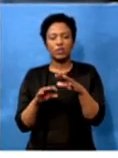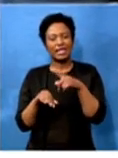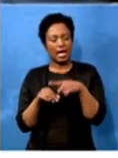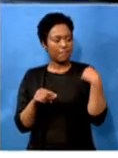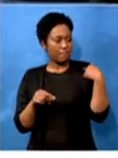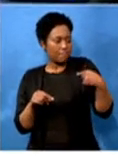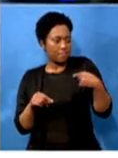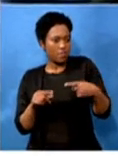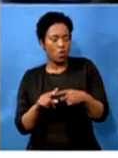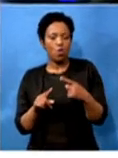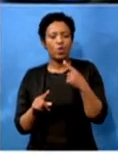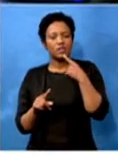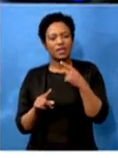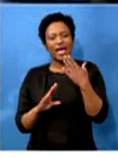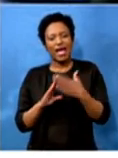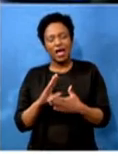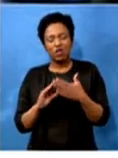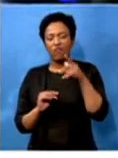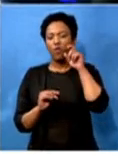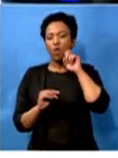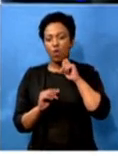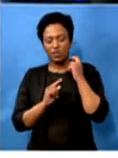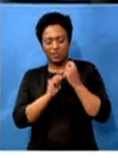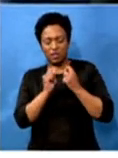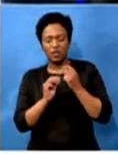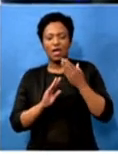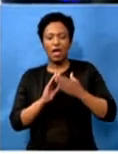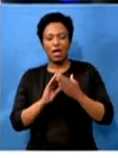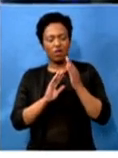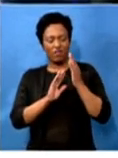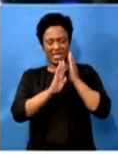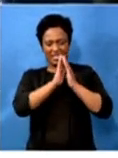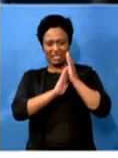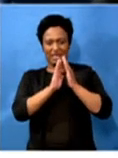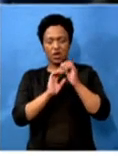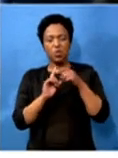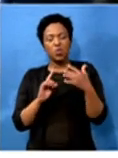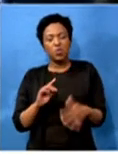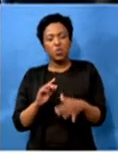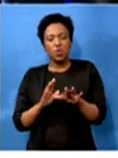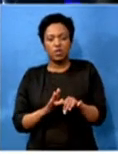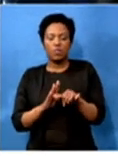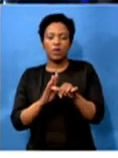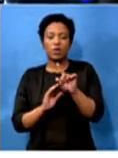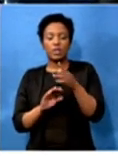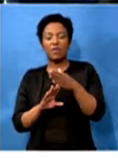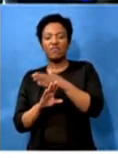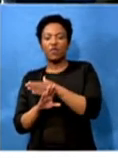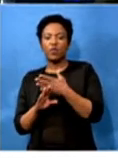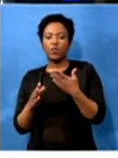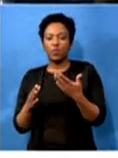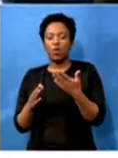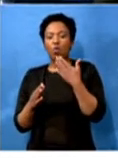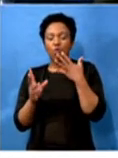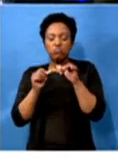this is the end of a generation, the end of a chapter, the end of history, and a very important question that was asked a bit earlier, who carries on